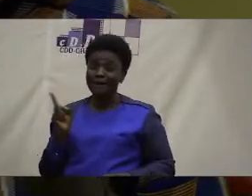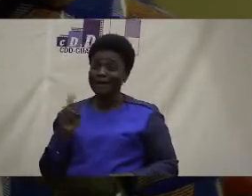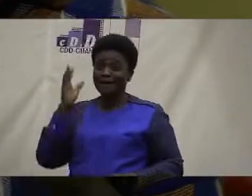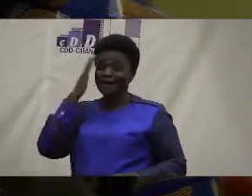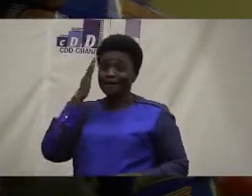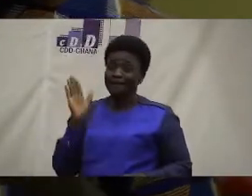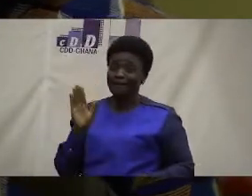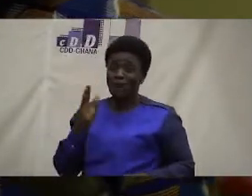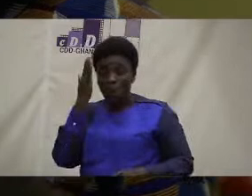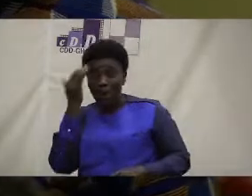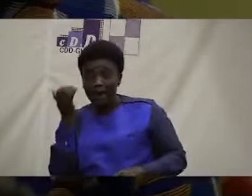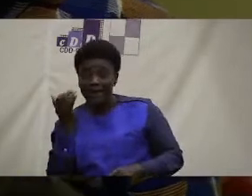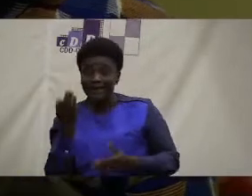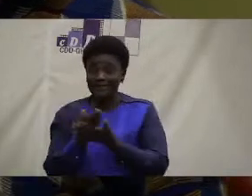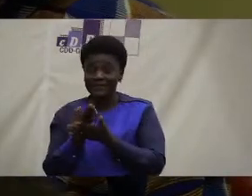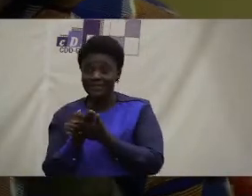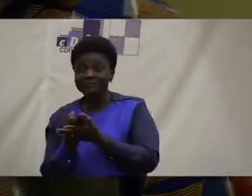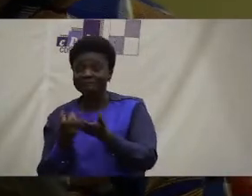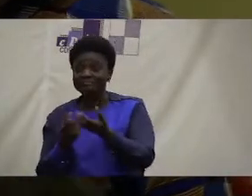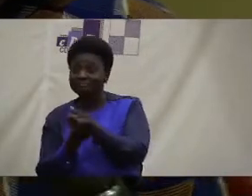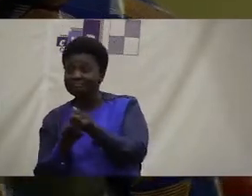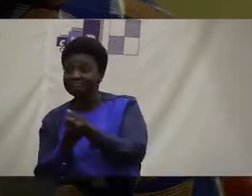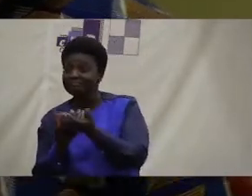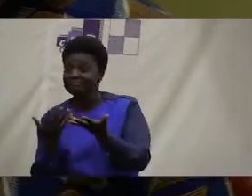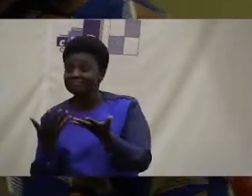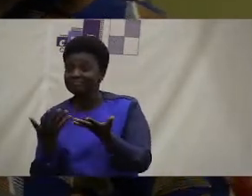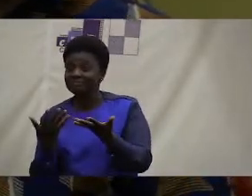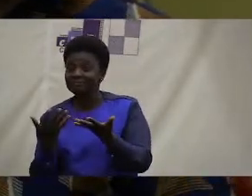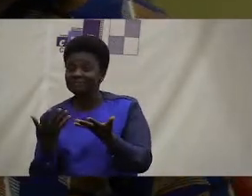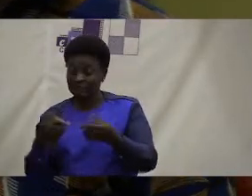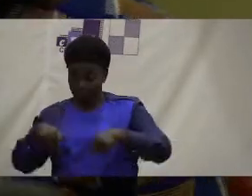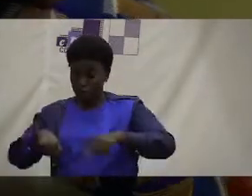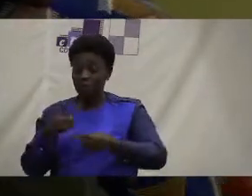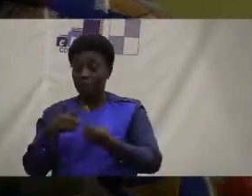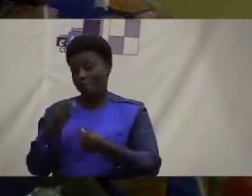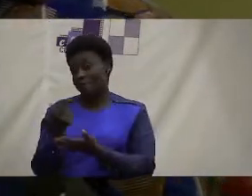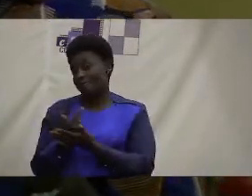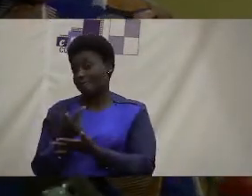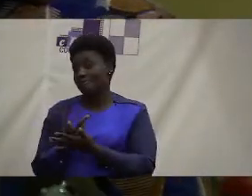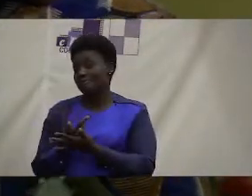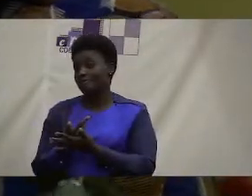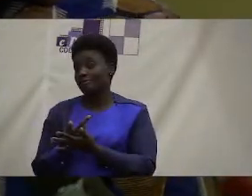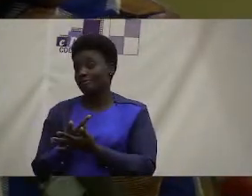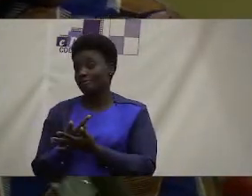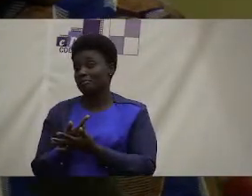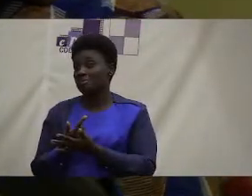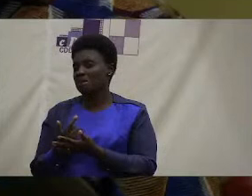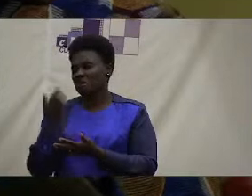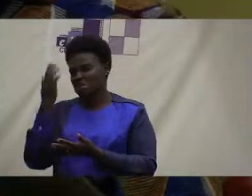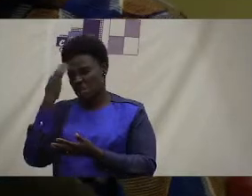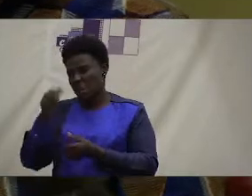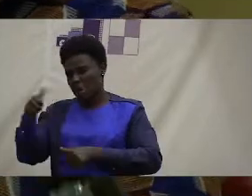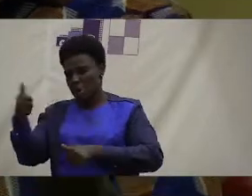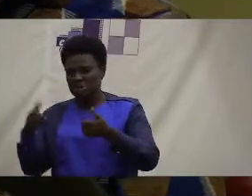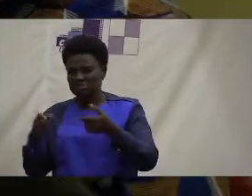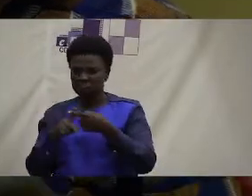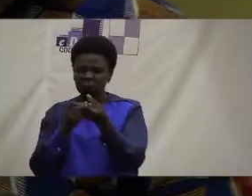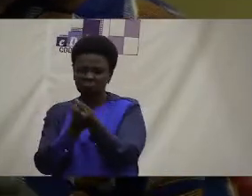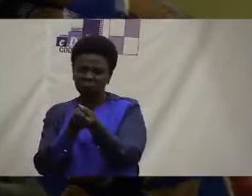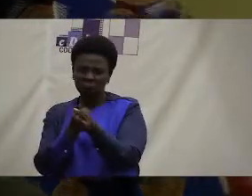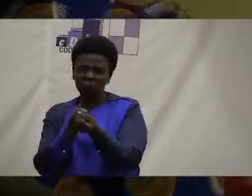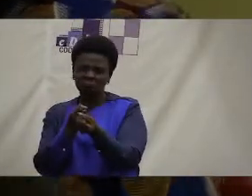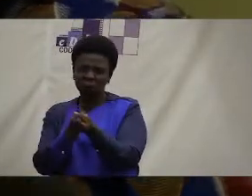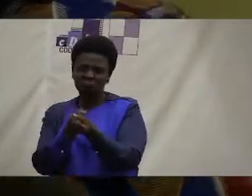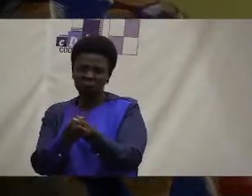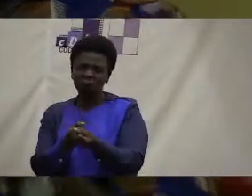their funding, their members don't pay the dues. I'm talking about Ghana. That will give them a lot of, you know, support that they